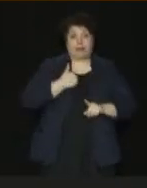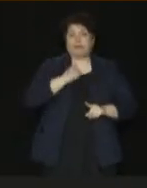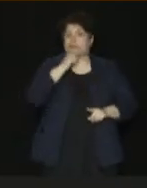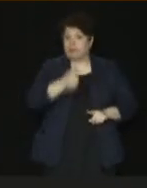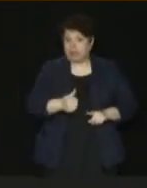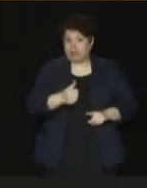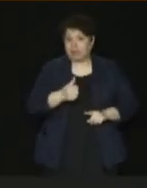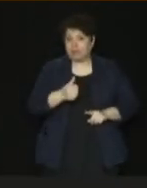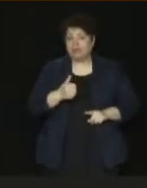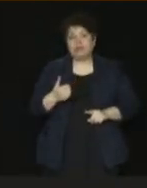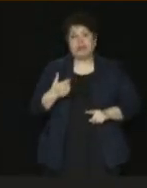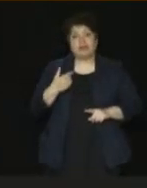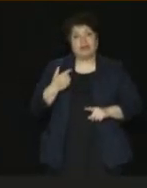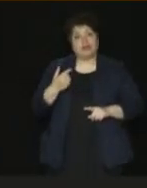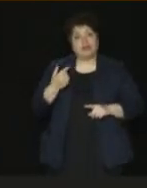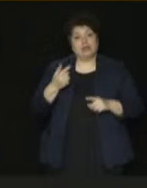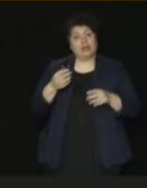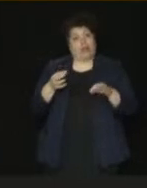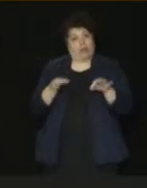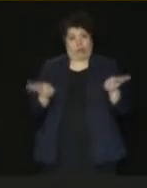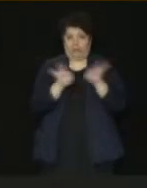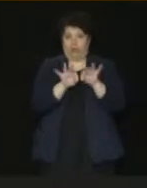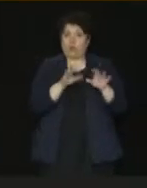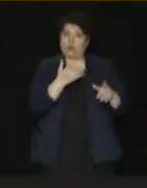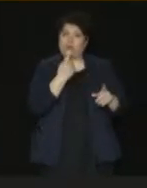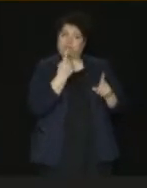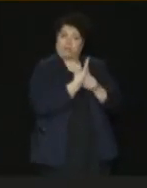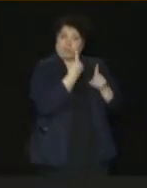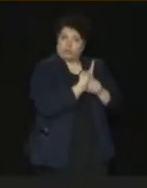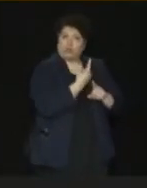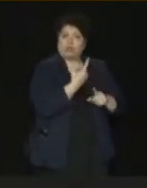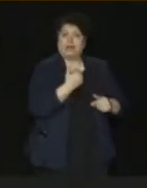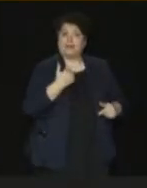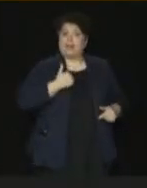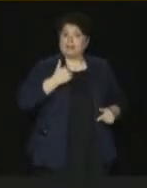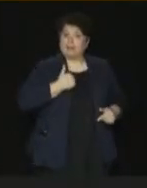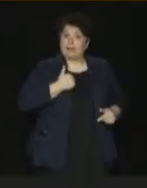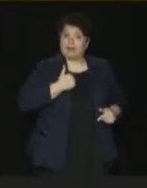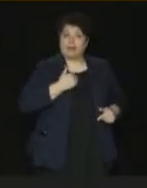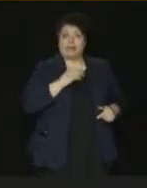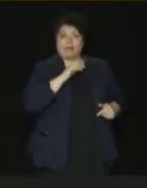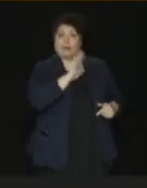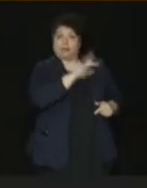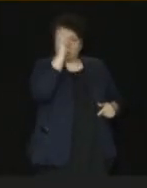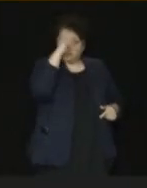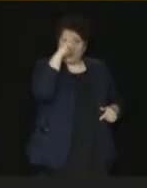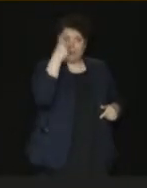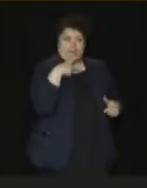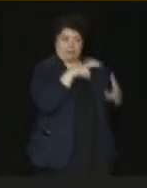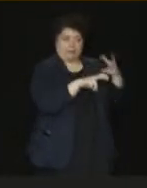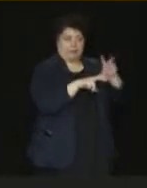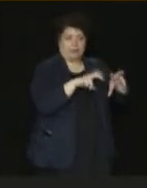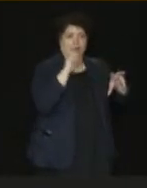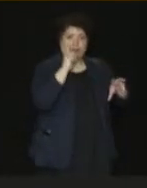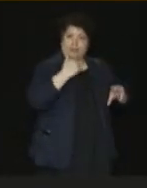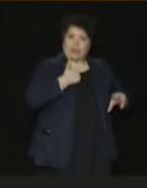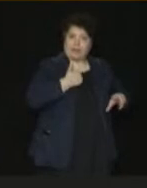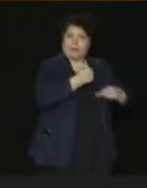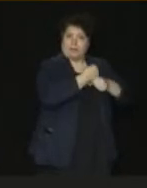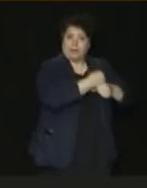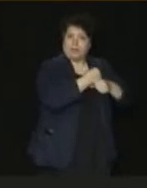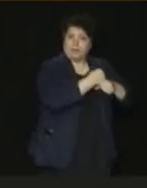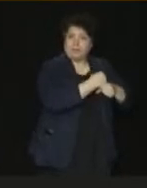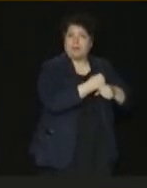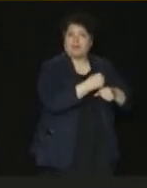is only responsible and right for Canada to be investing as well in our domestic biomanufacturing capacity, and